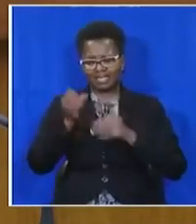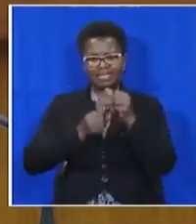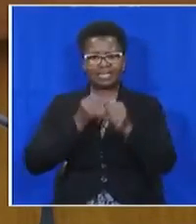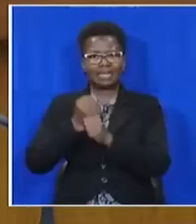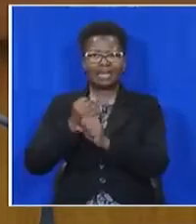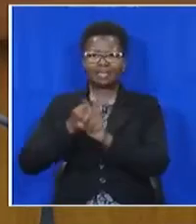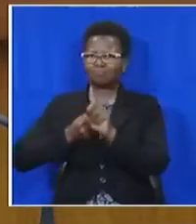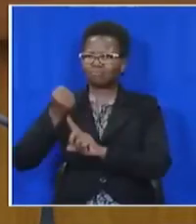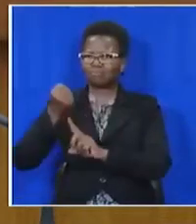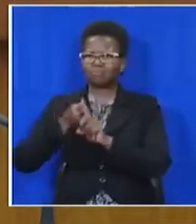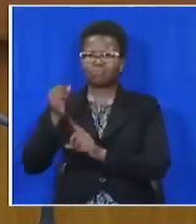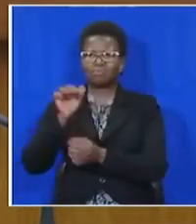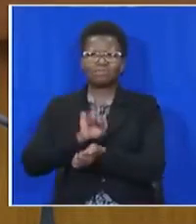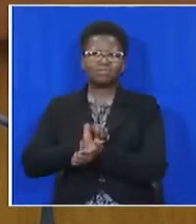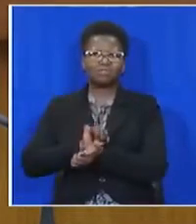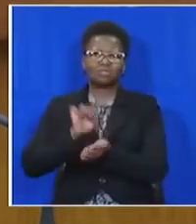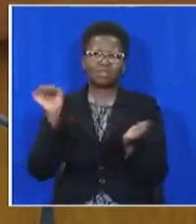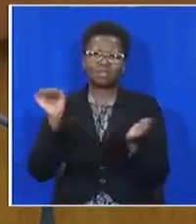of order.